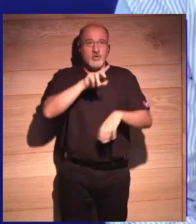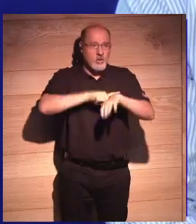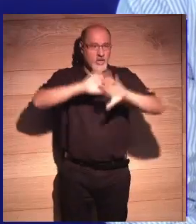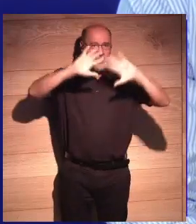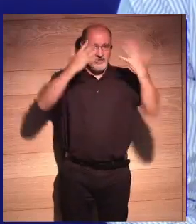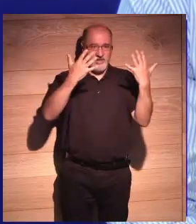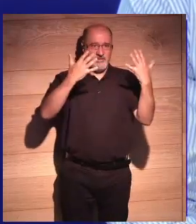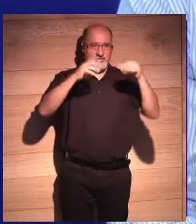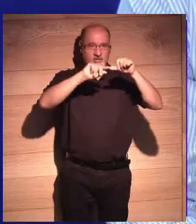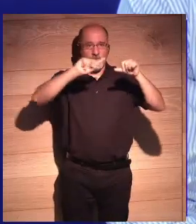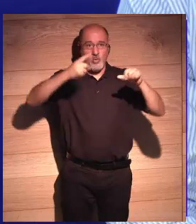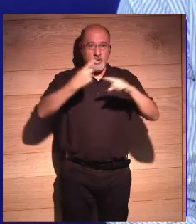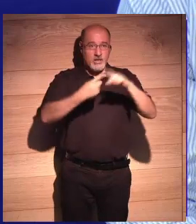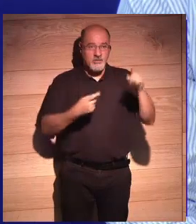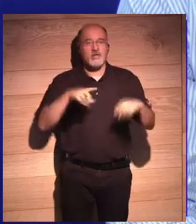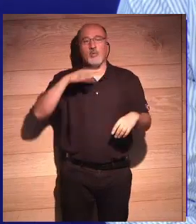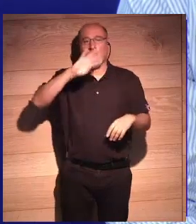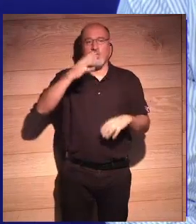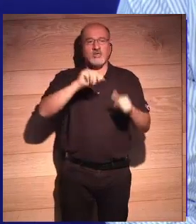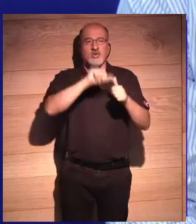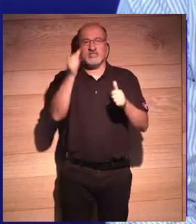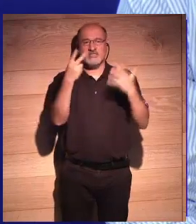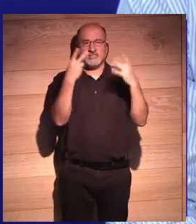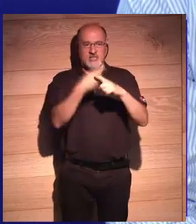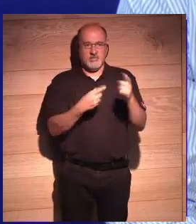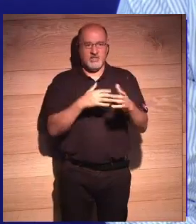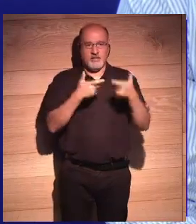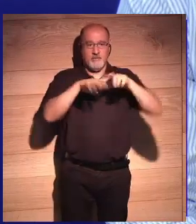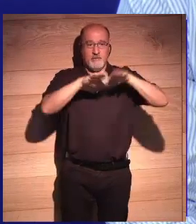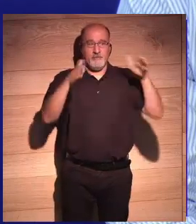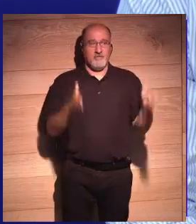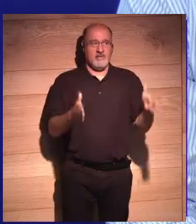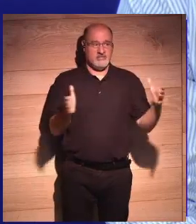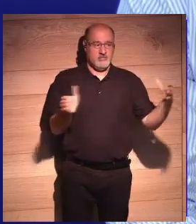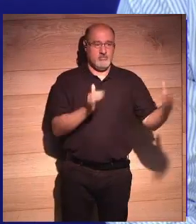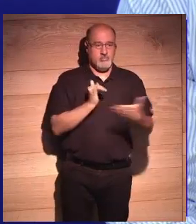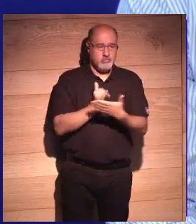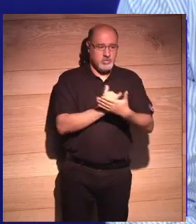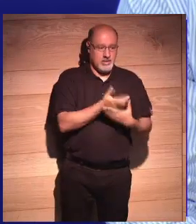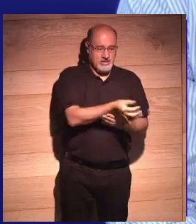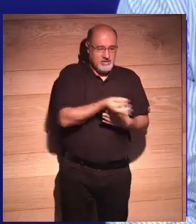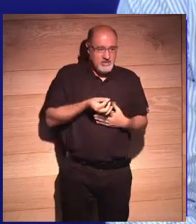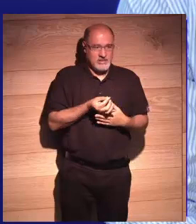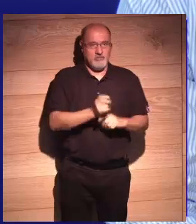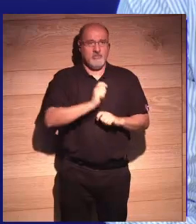Sometimes it's difficult to have this opportunity. From 10 to 1:30 and from 4 to 7:30 there will be a first round table.